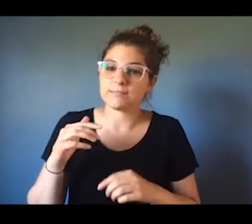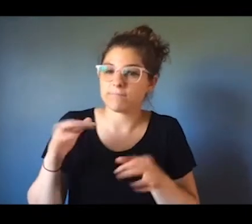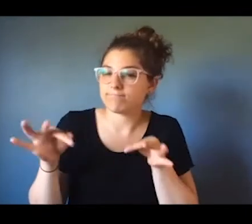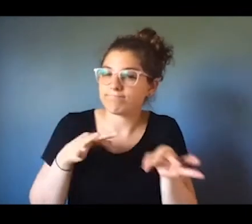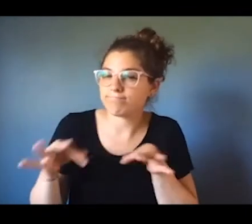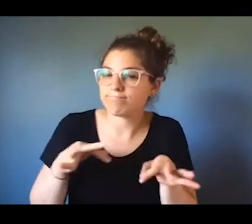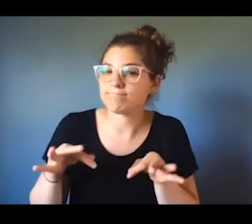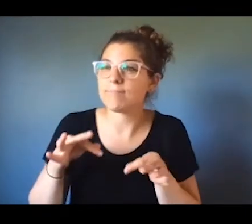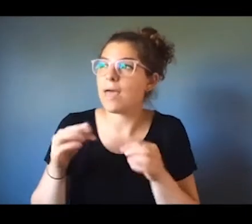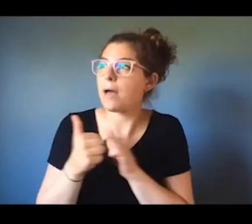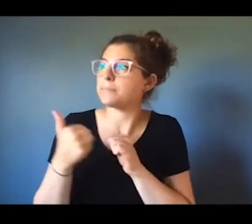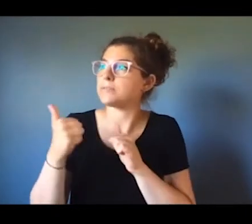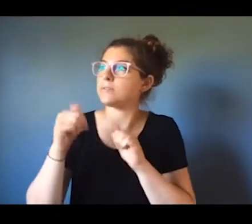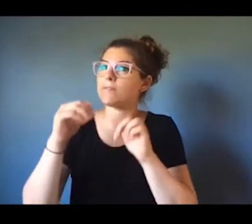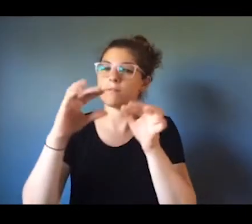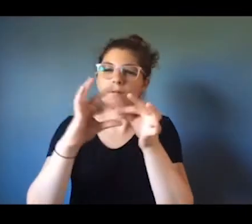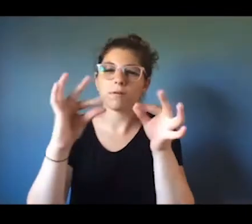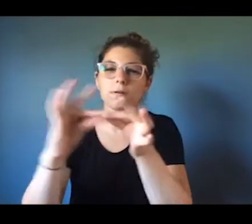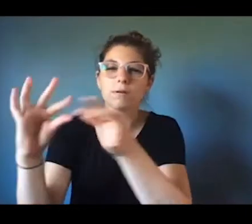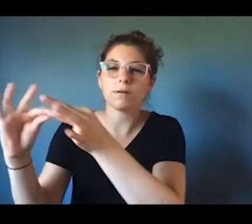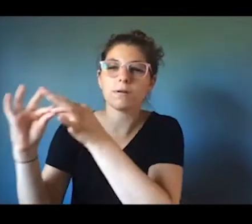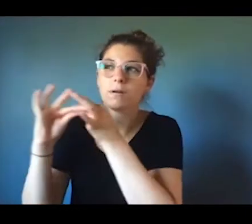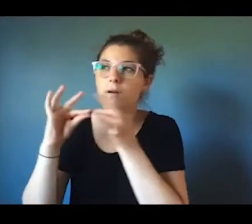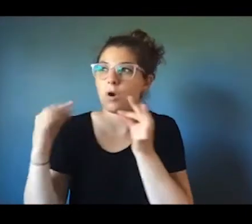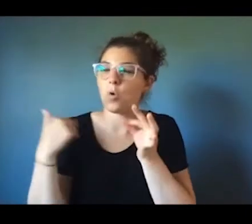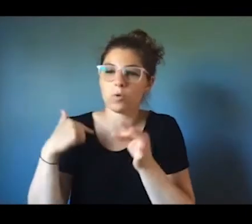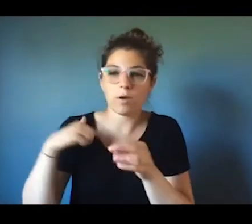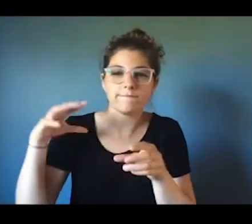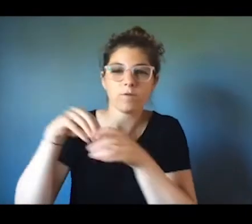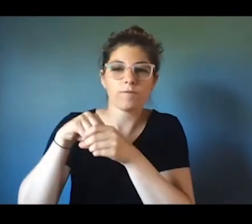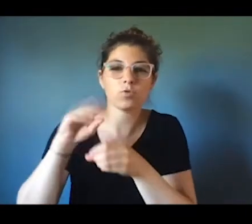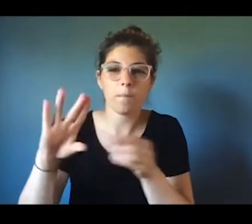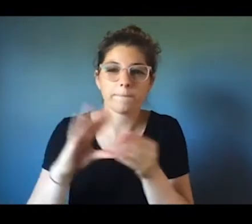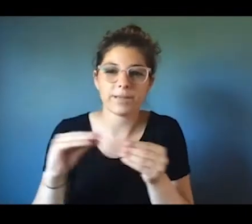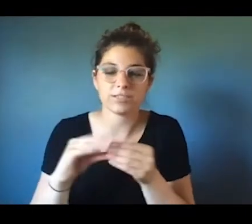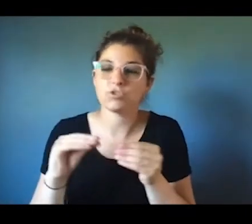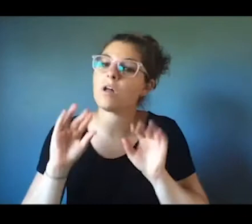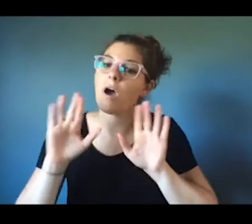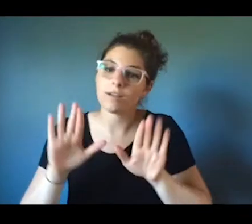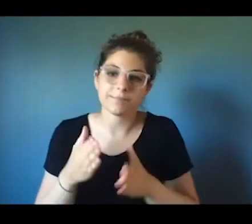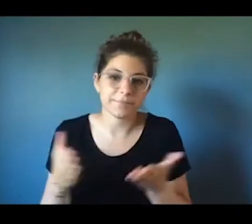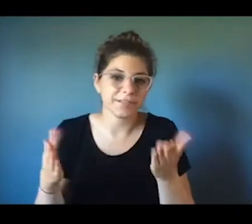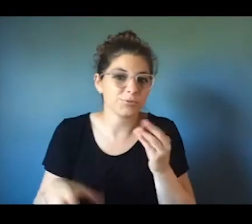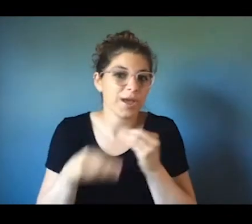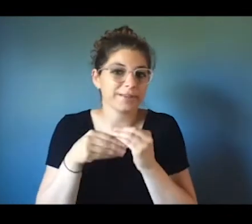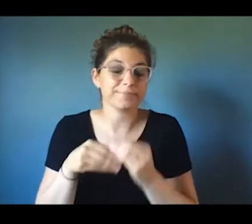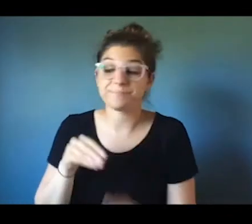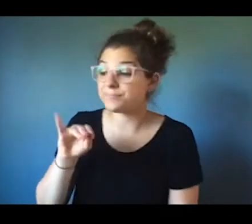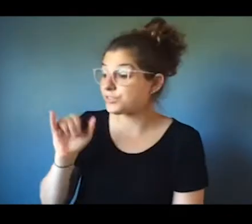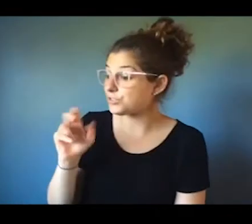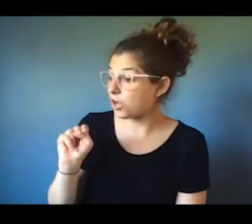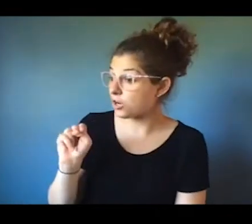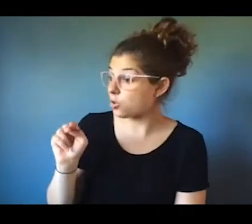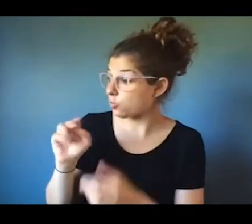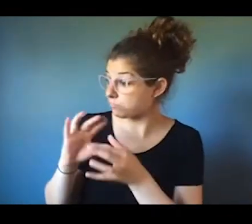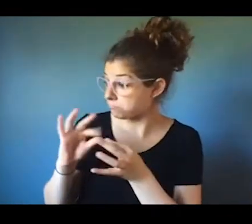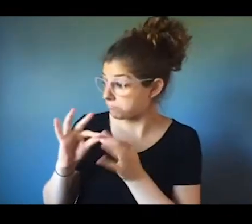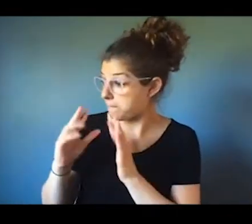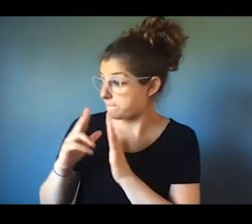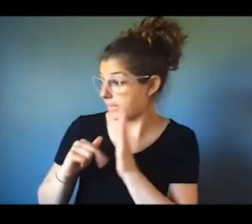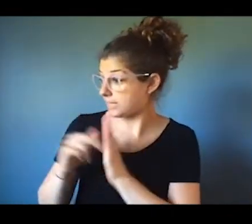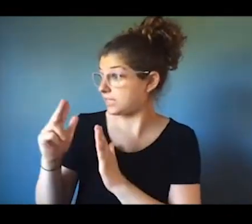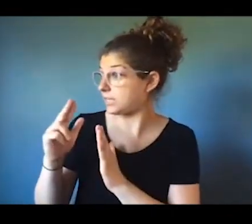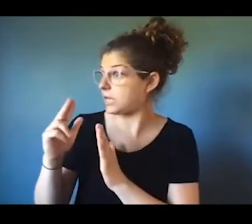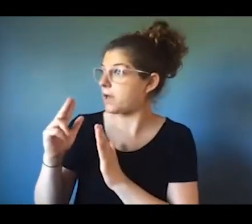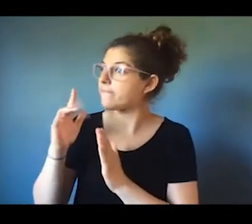appreciate this, and it helps us get cued into the messages that you send out as well. So it's just an awesome thing to do. John, would